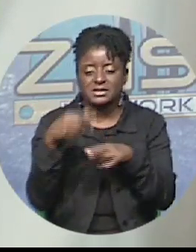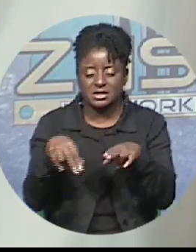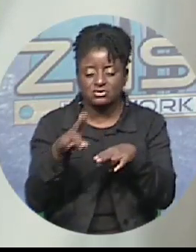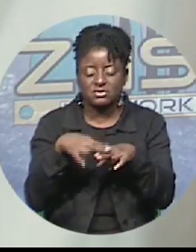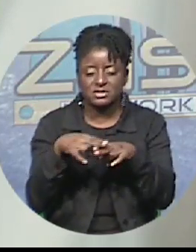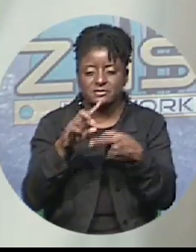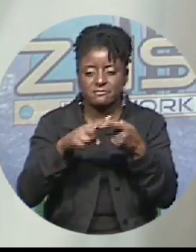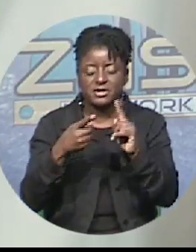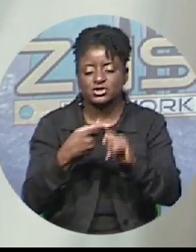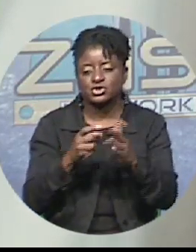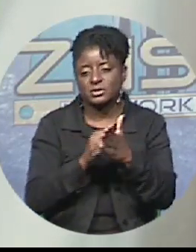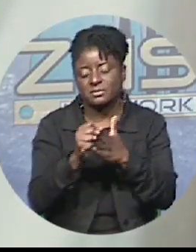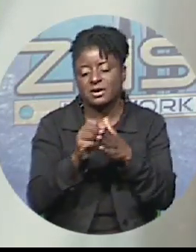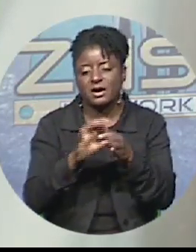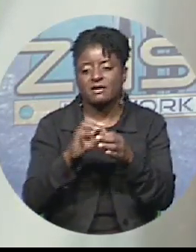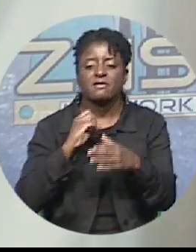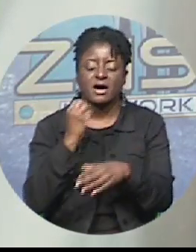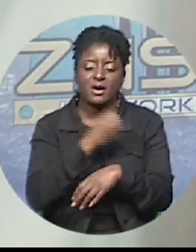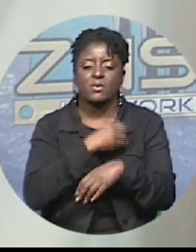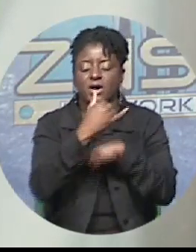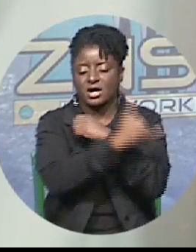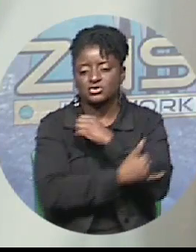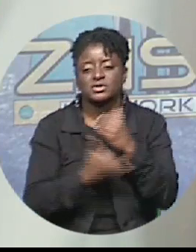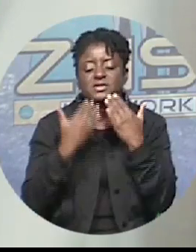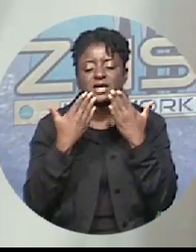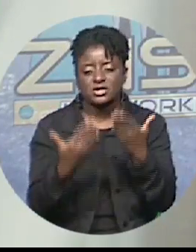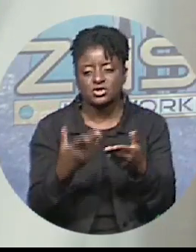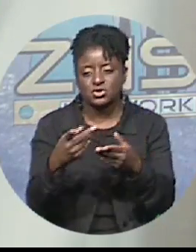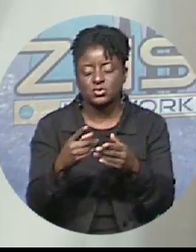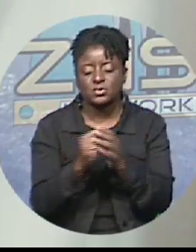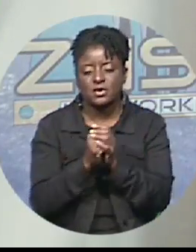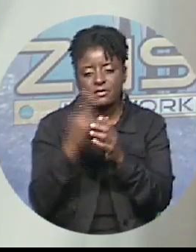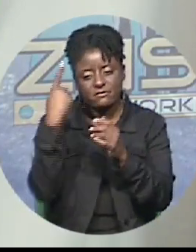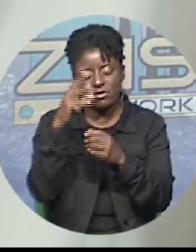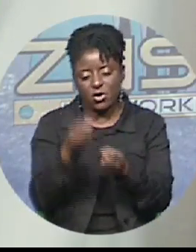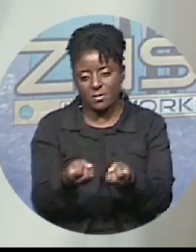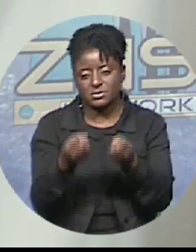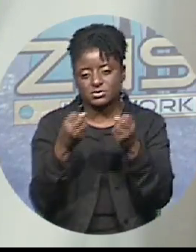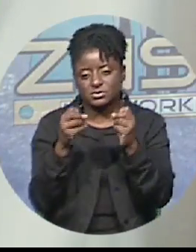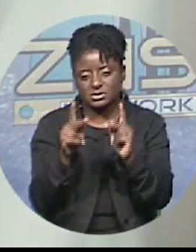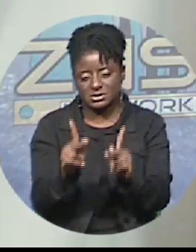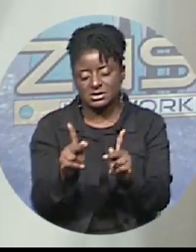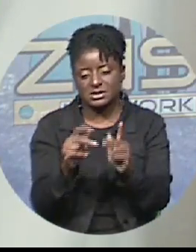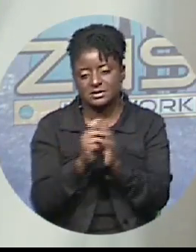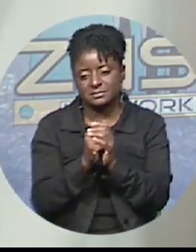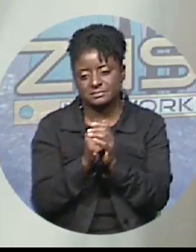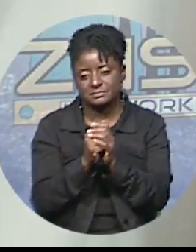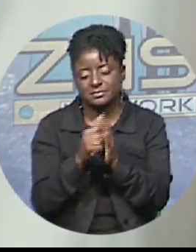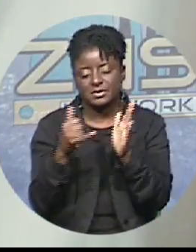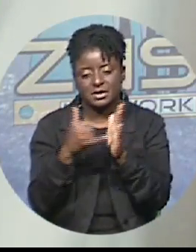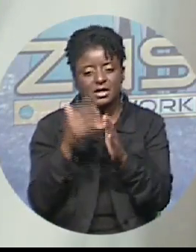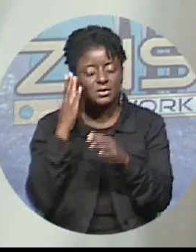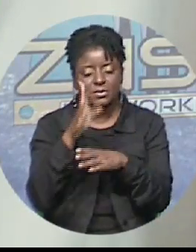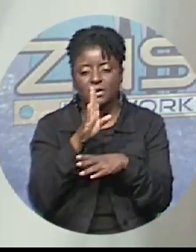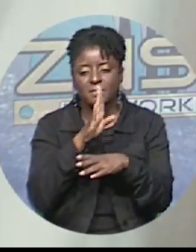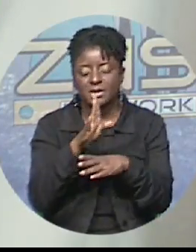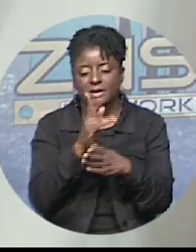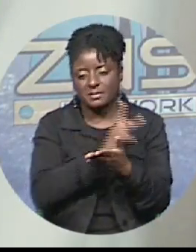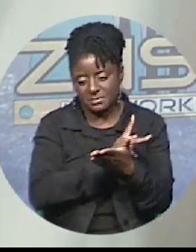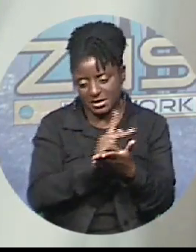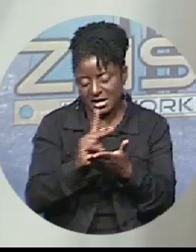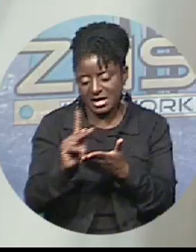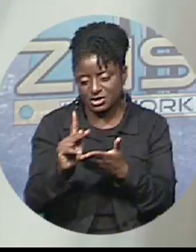of our countries. Thank you very, very much for the opportunity, and it will be a real pleasure and an